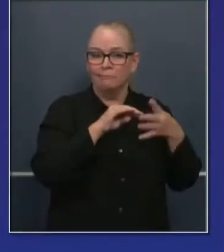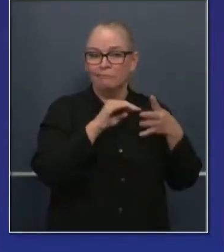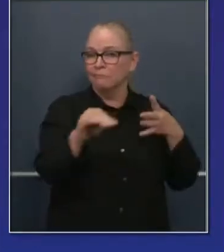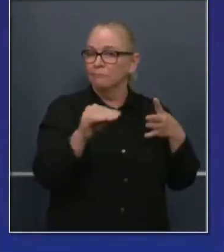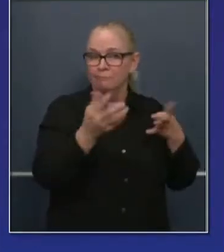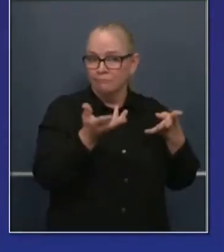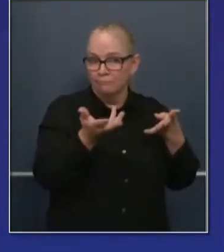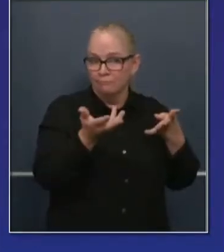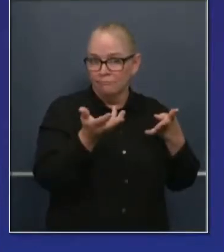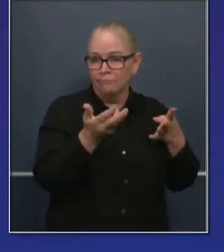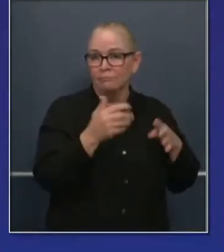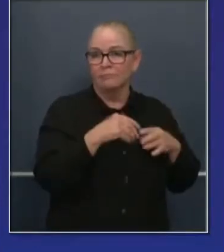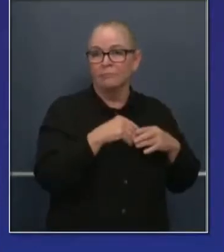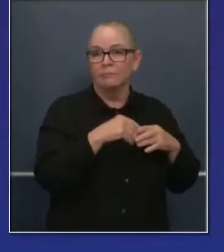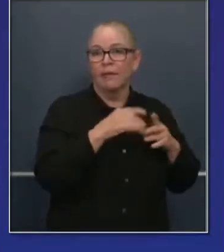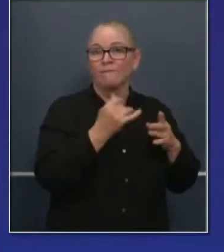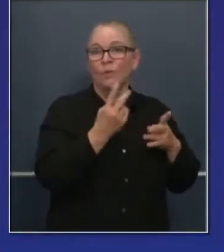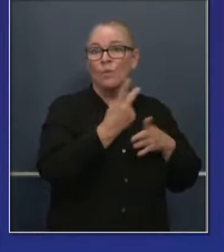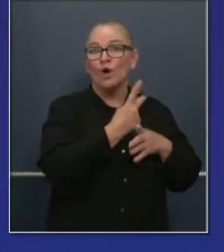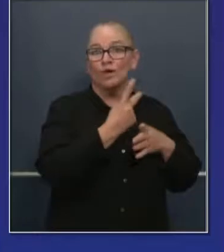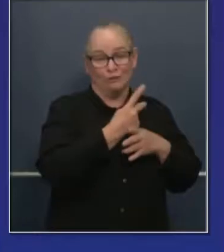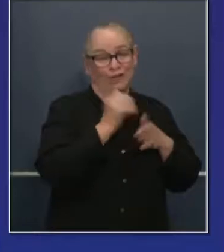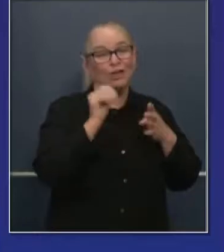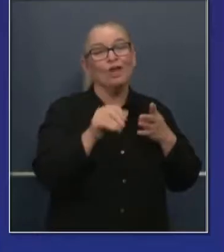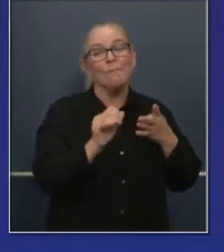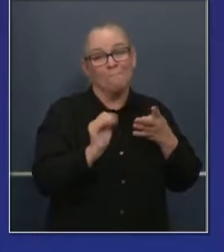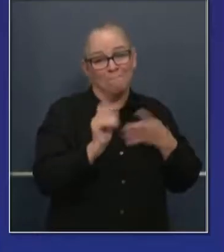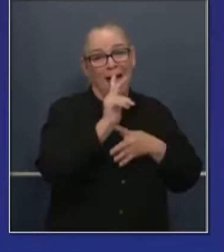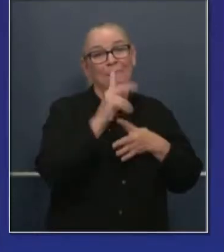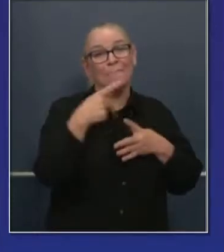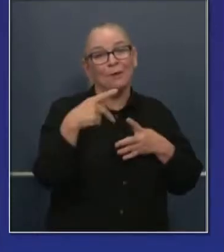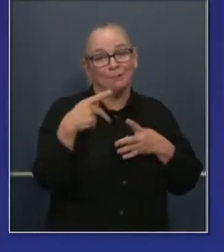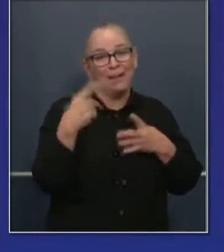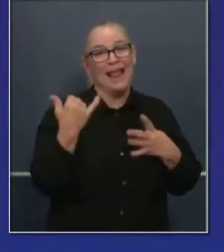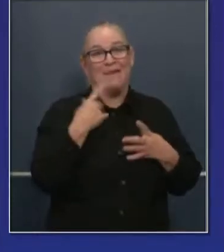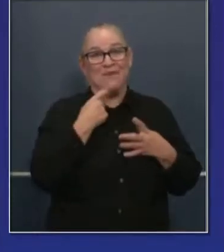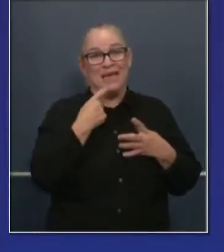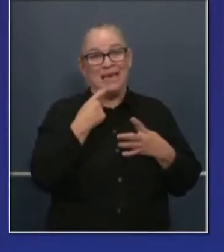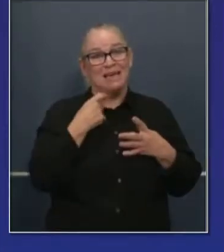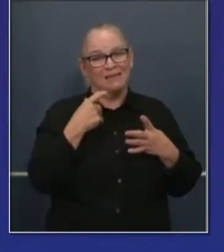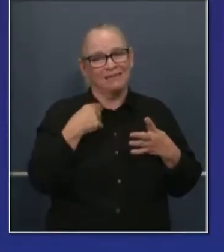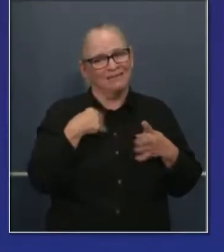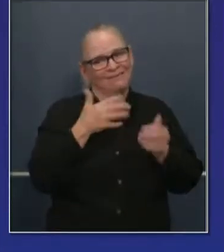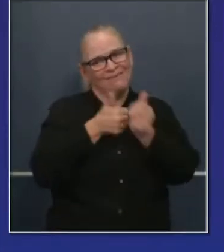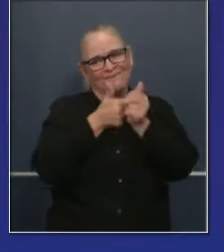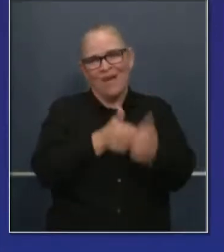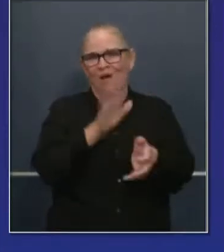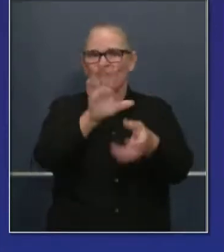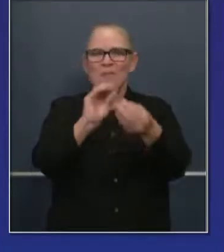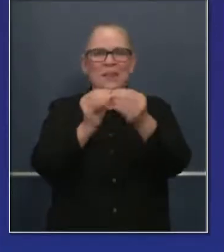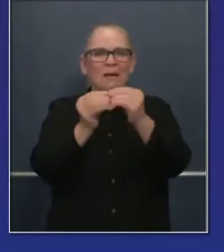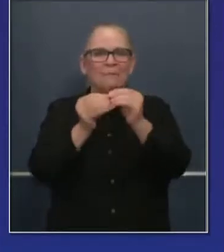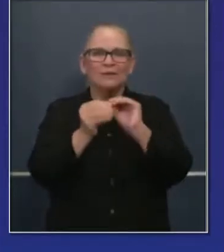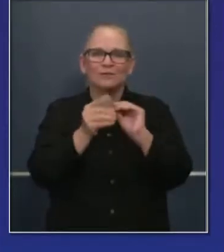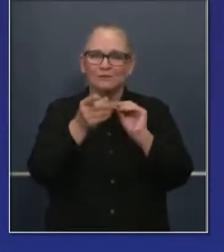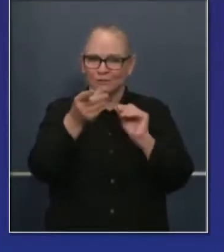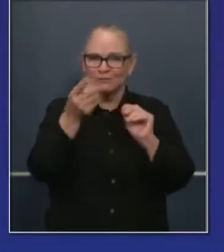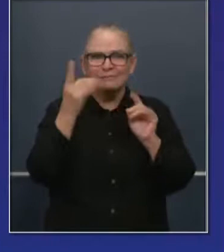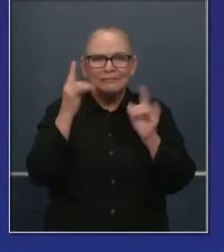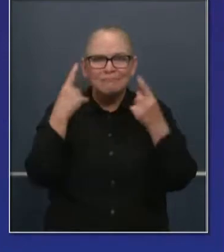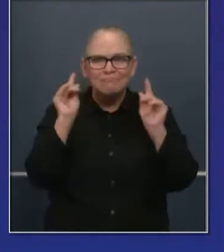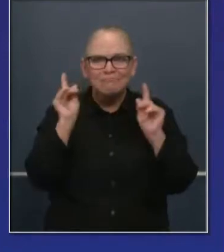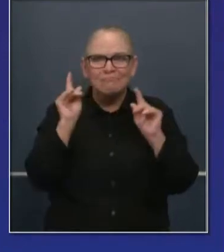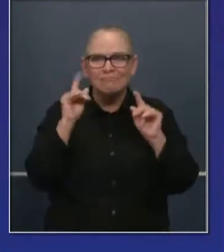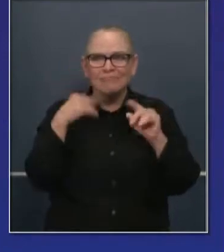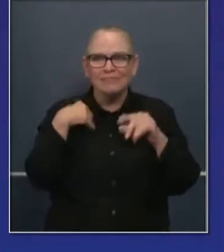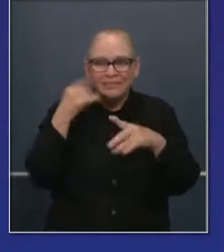that's what the data shows, that's what the state is going to expect. We anticipate working hard with their health leaders, their other leaders